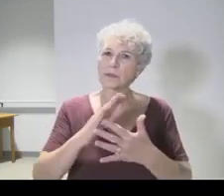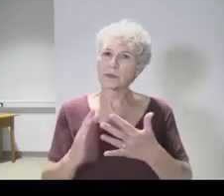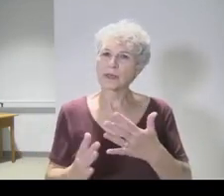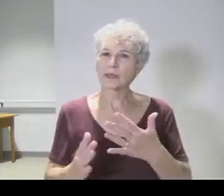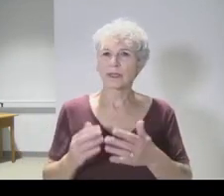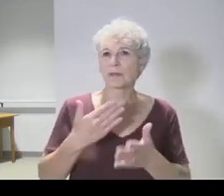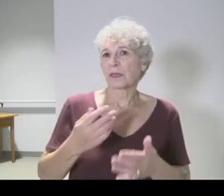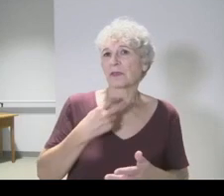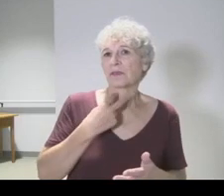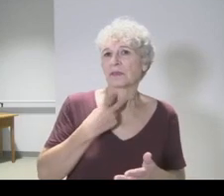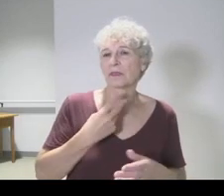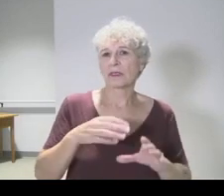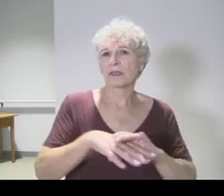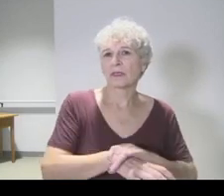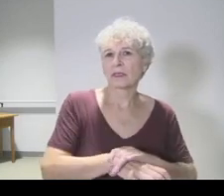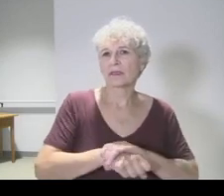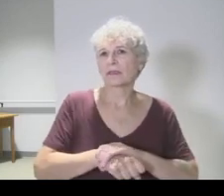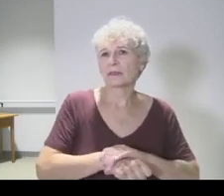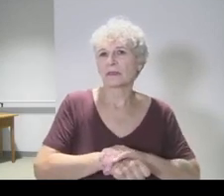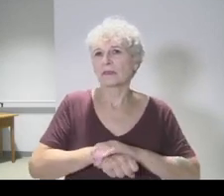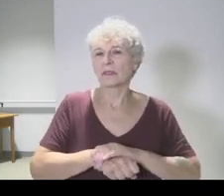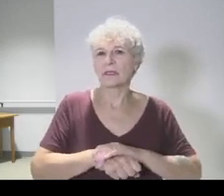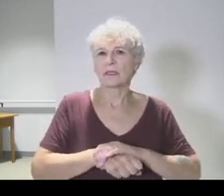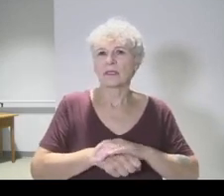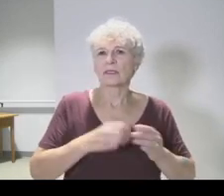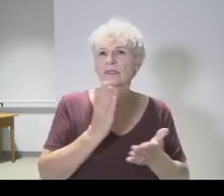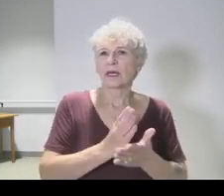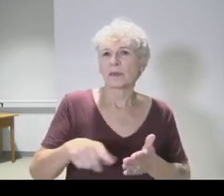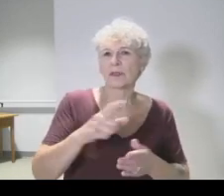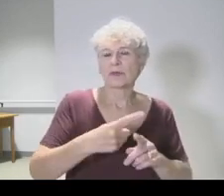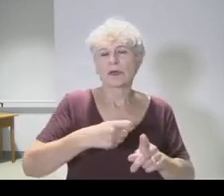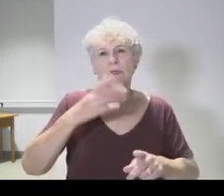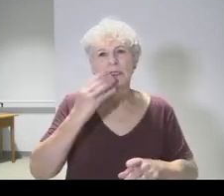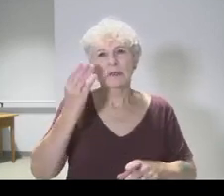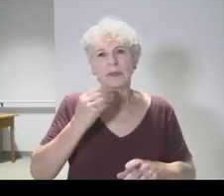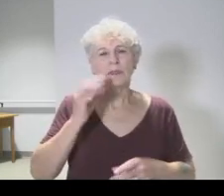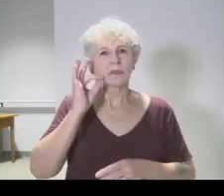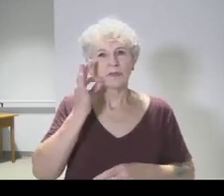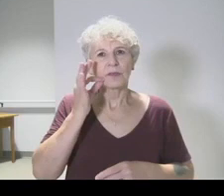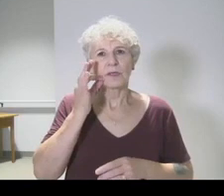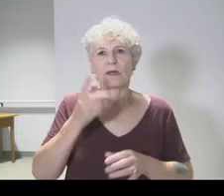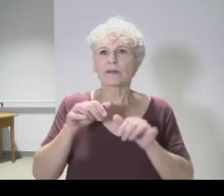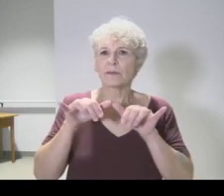Perhaps you're stuck in a gourd that is keeping you from experiencing the fruit of abiding.